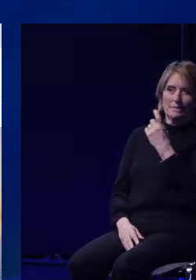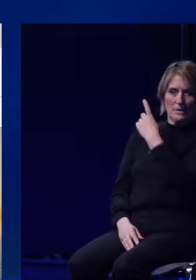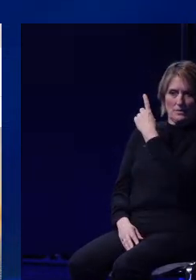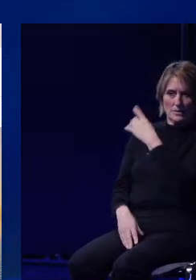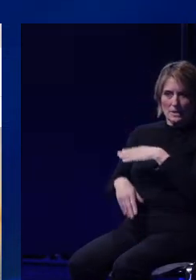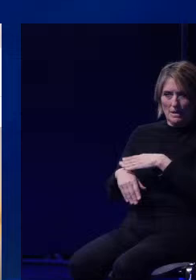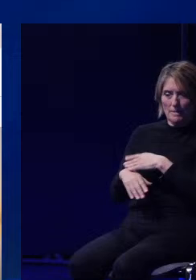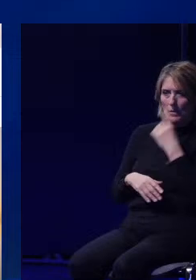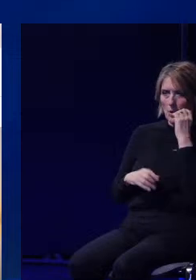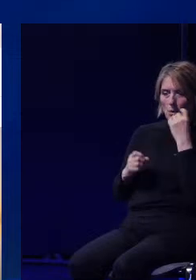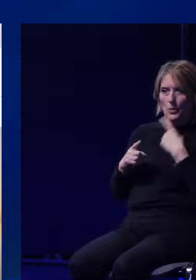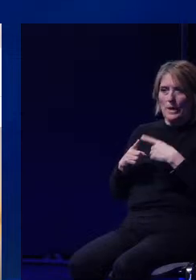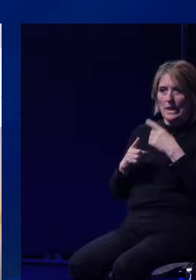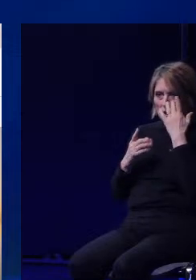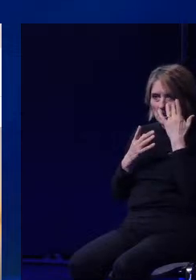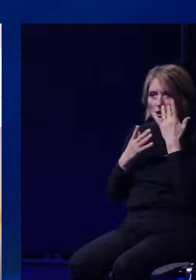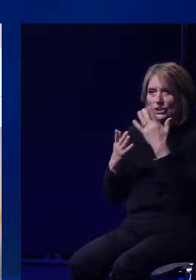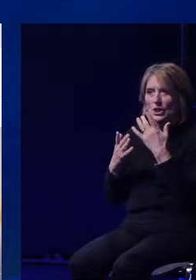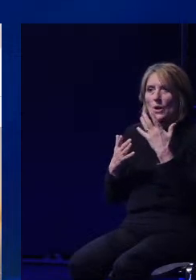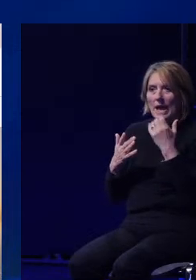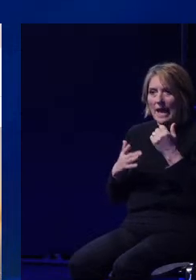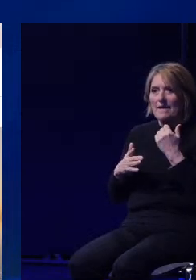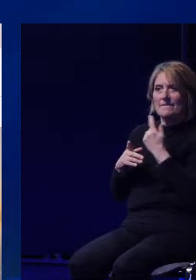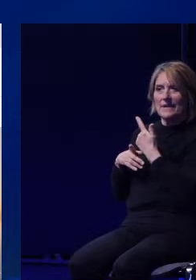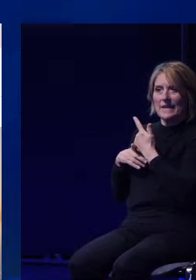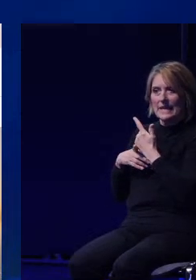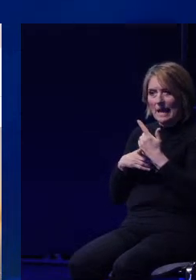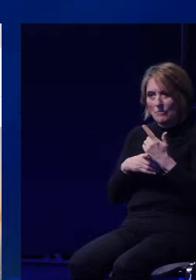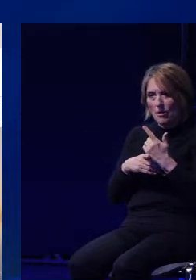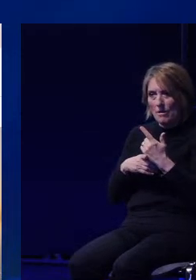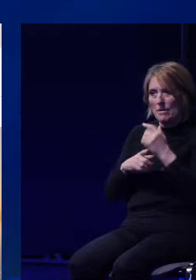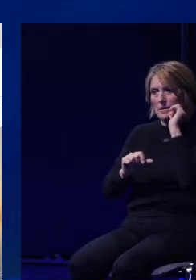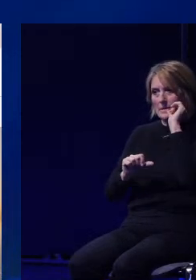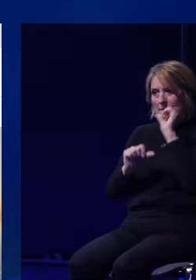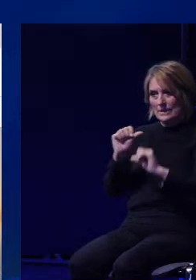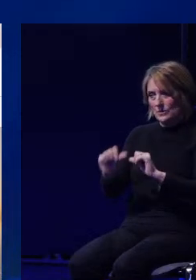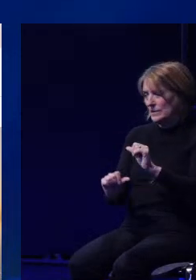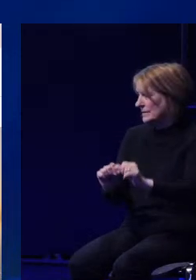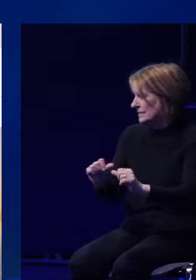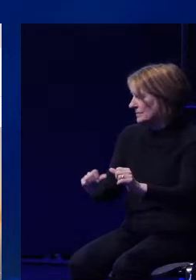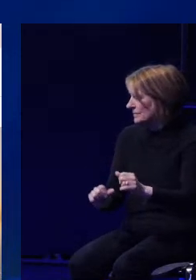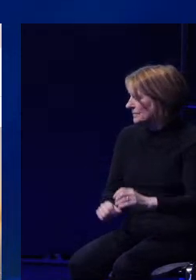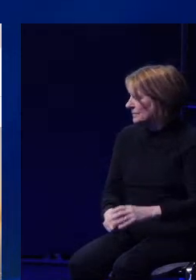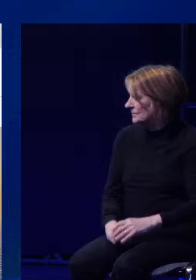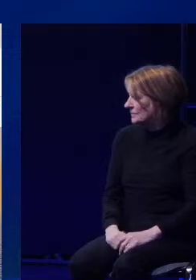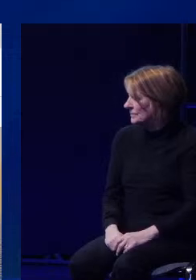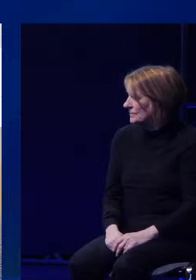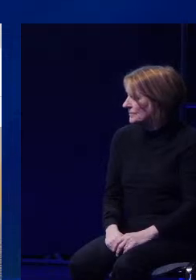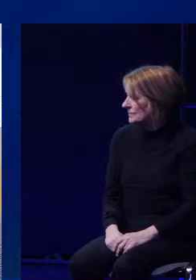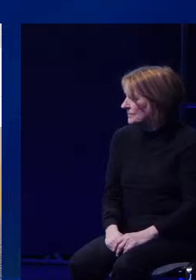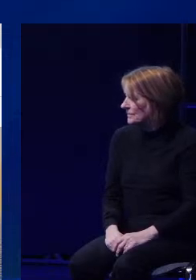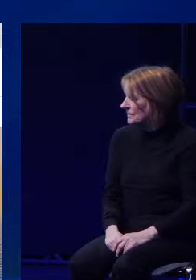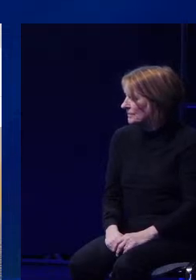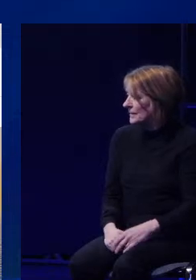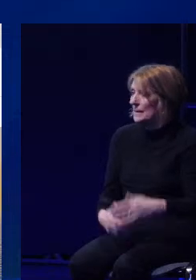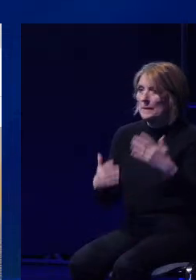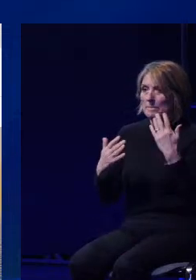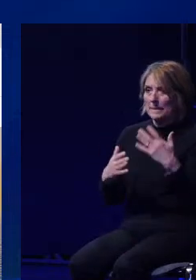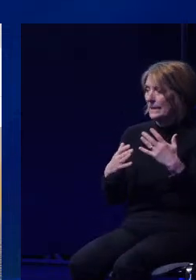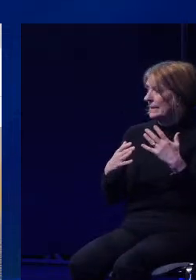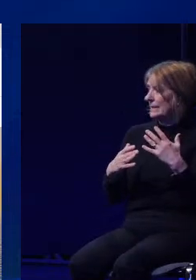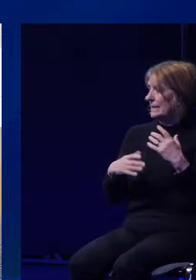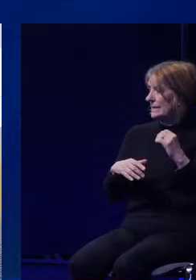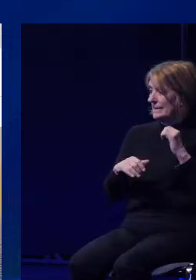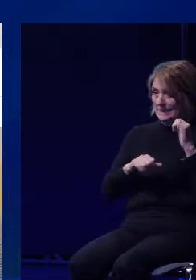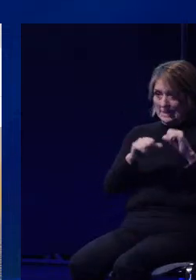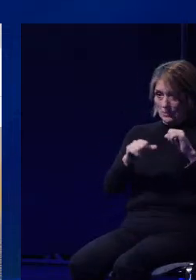very quickly that there is a camera sequencer in here as well. I have already sort of sequenced some of them. You'll see them